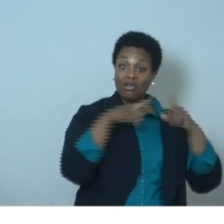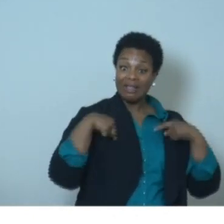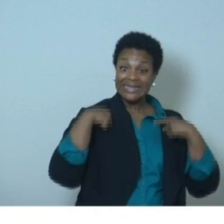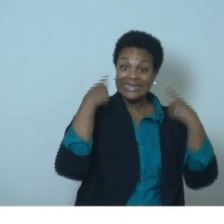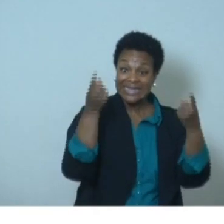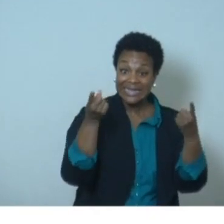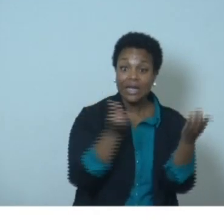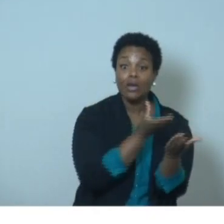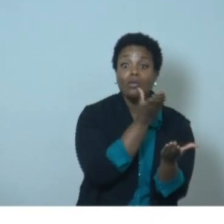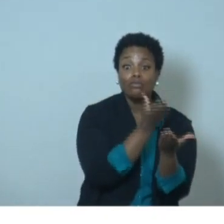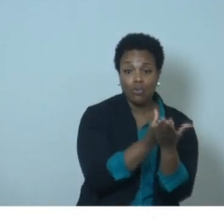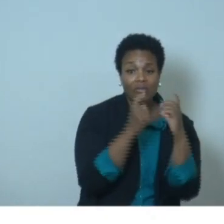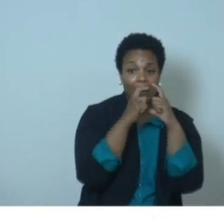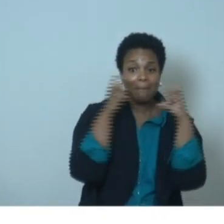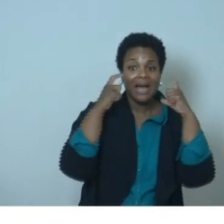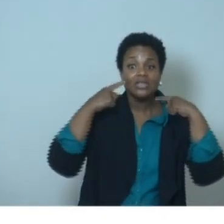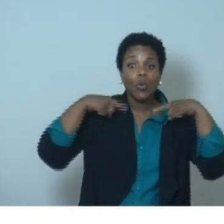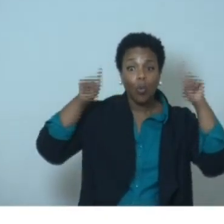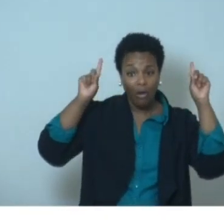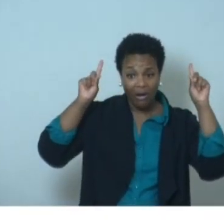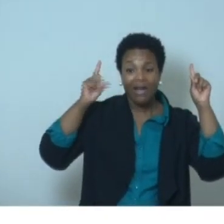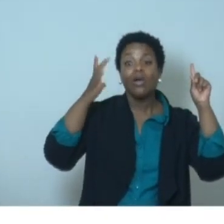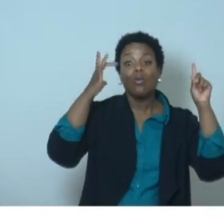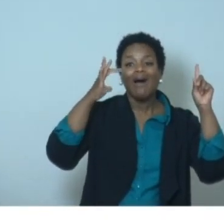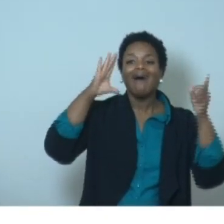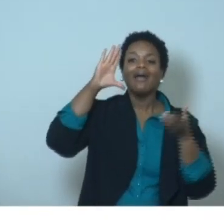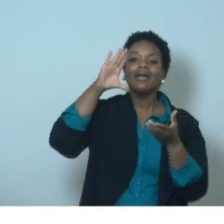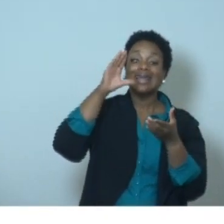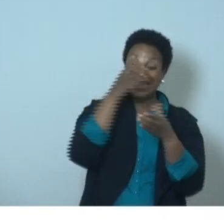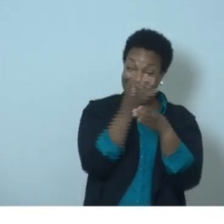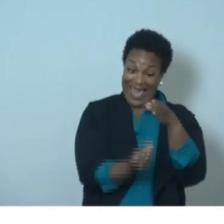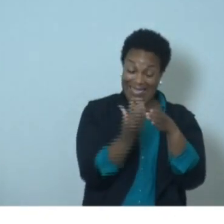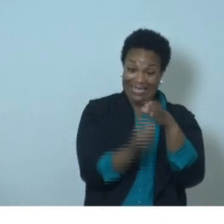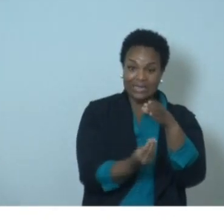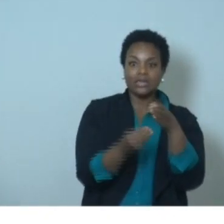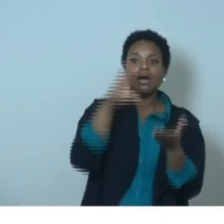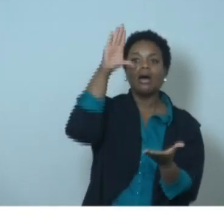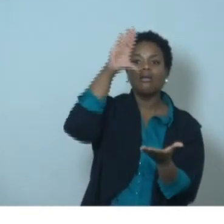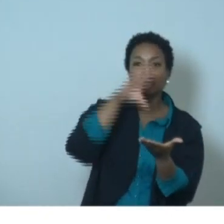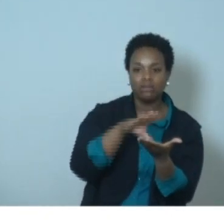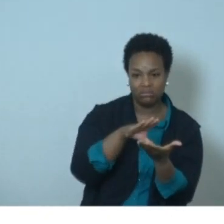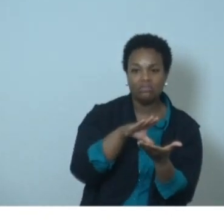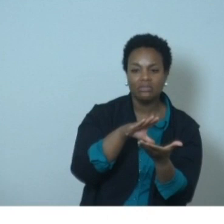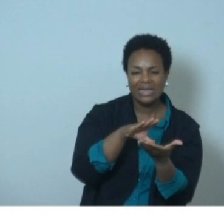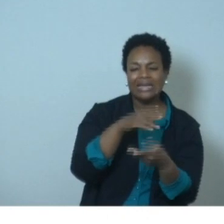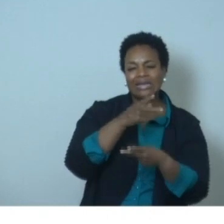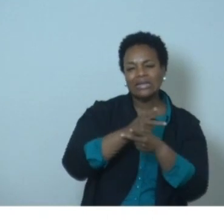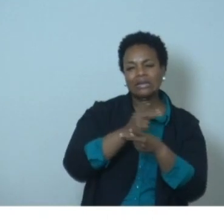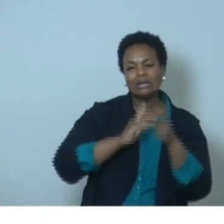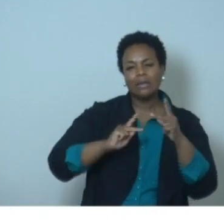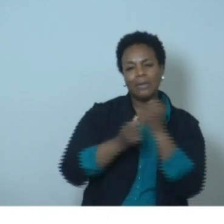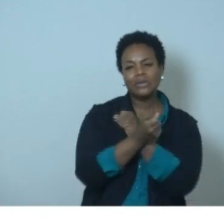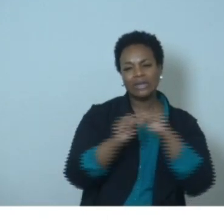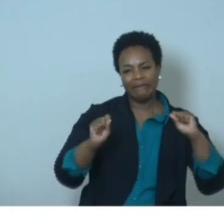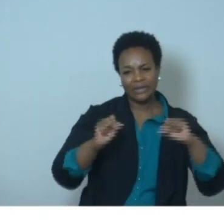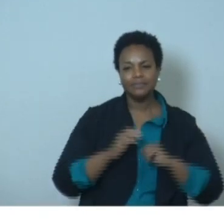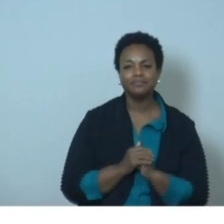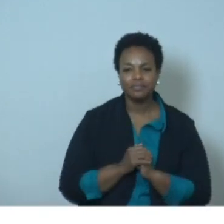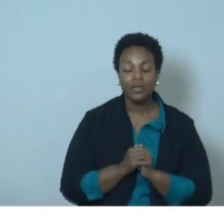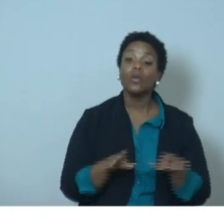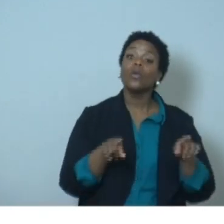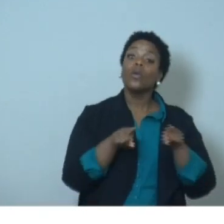reduce infection rates. Also, the World Health Organization, in a very unfortunate moment, came out with a statement earlier this week